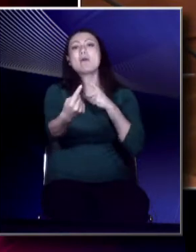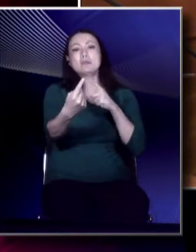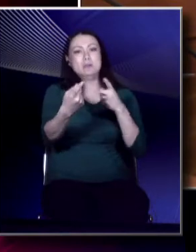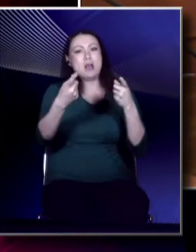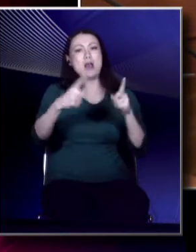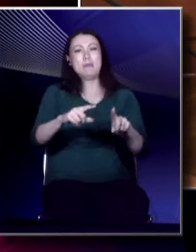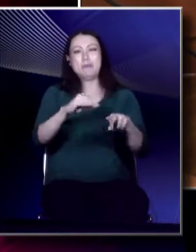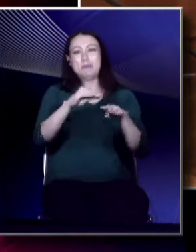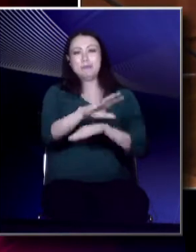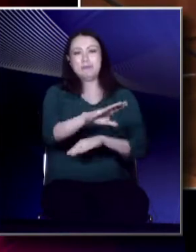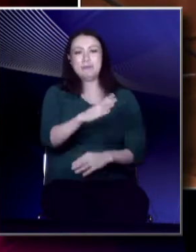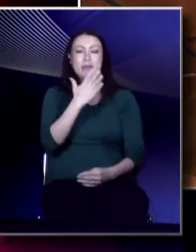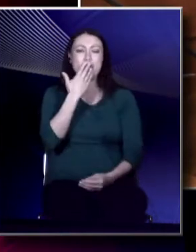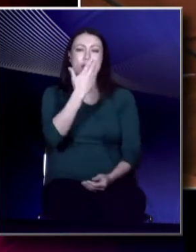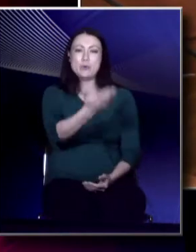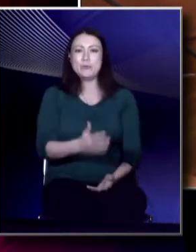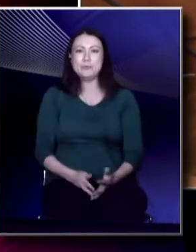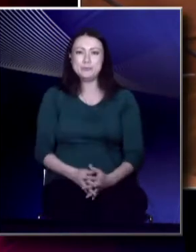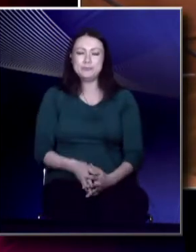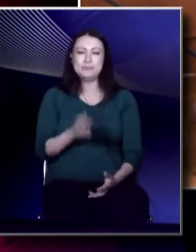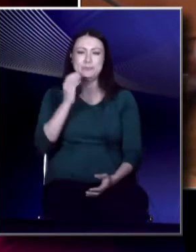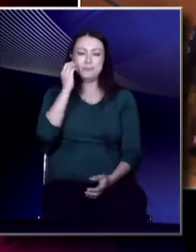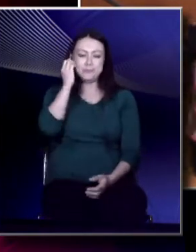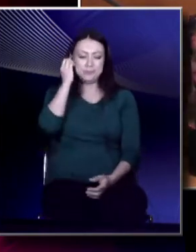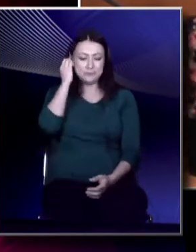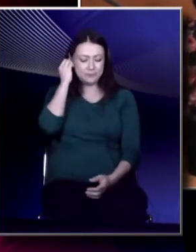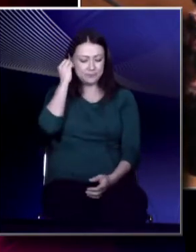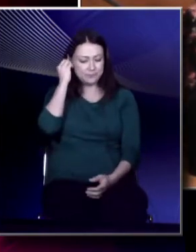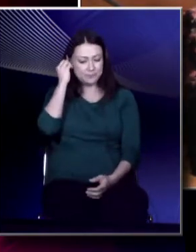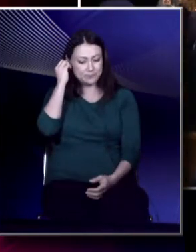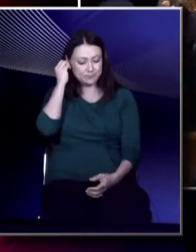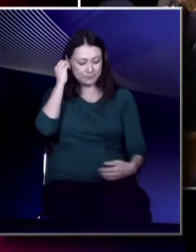time. Thank you, Melissa.